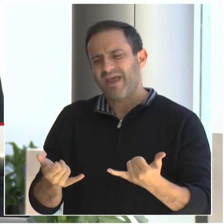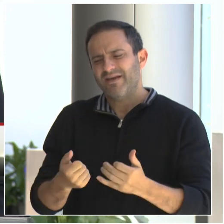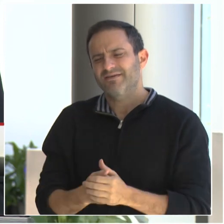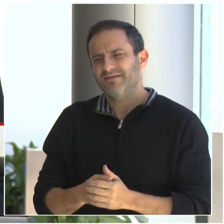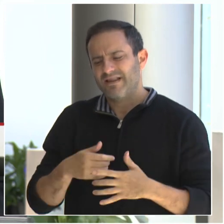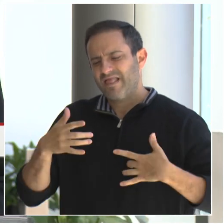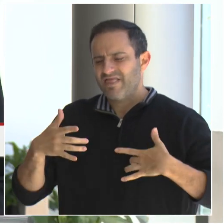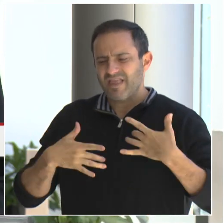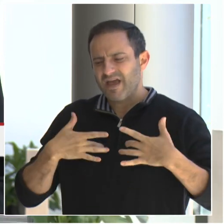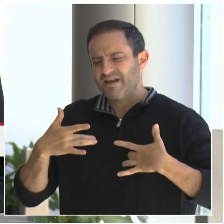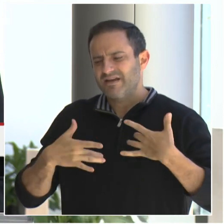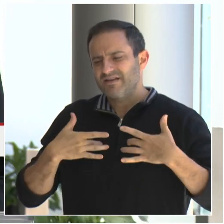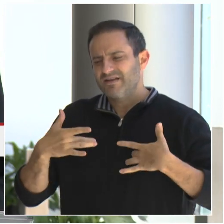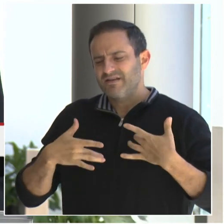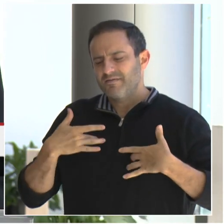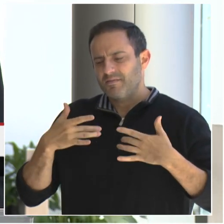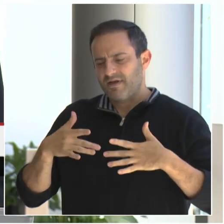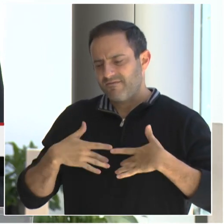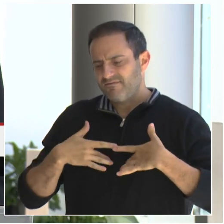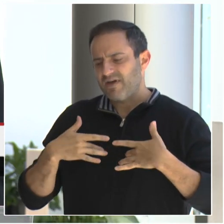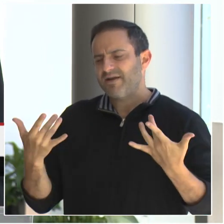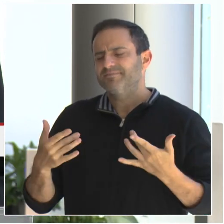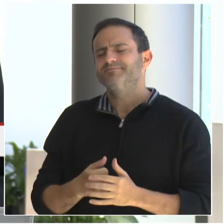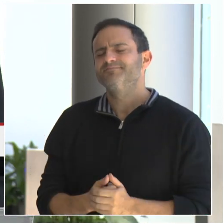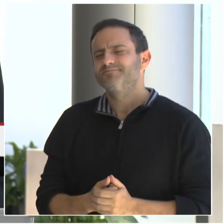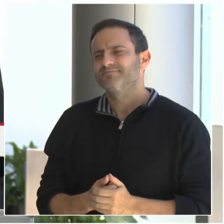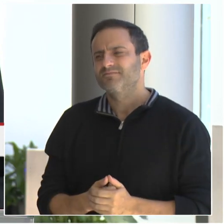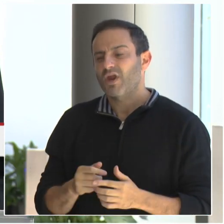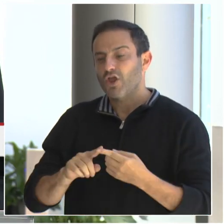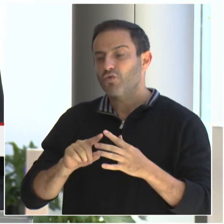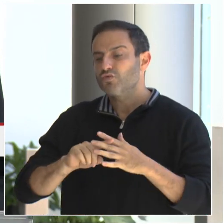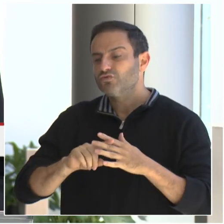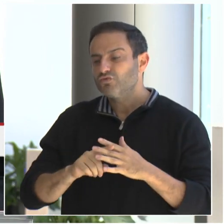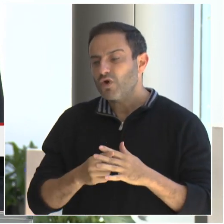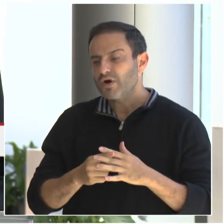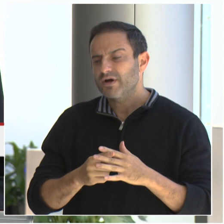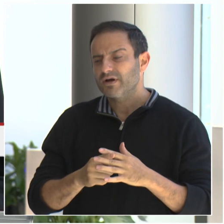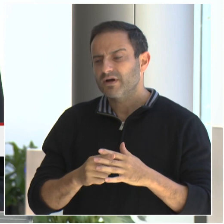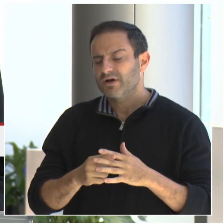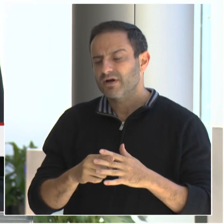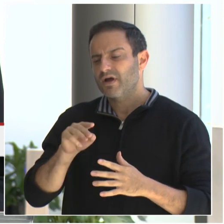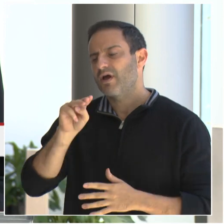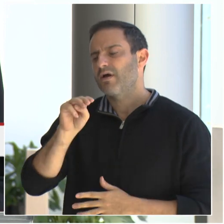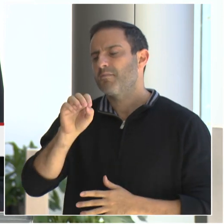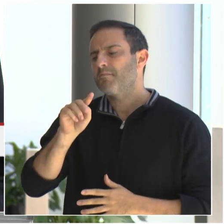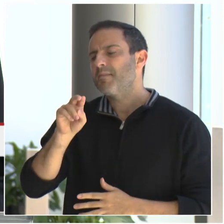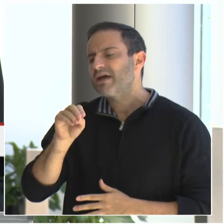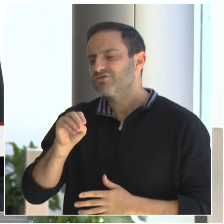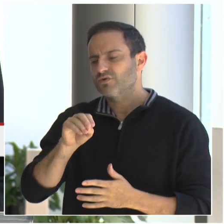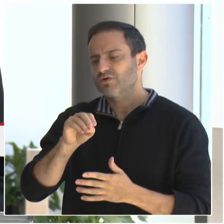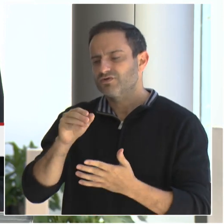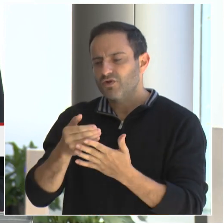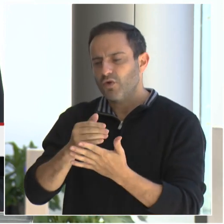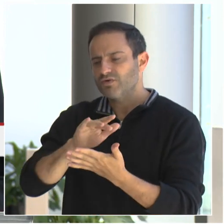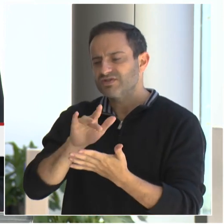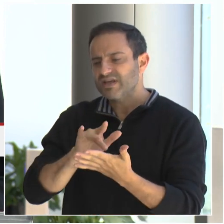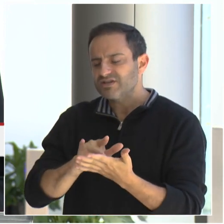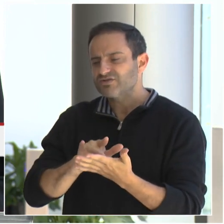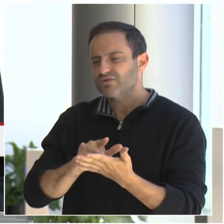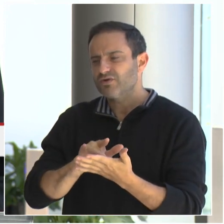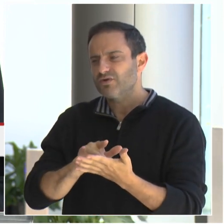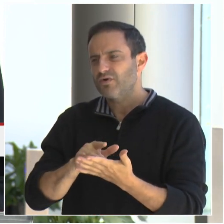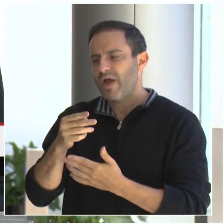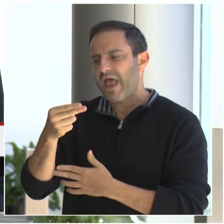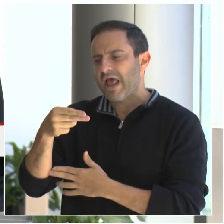an exciting and momentous event to officially open and showcase Metro's new centrally located headquarters and